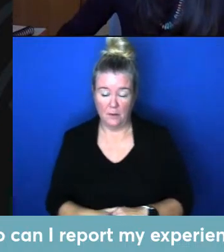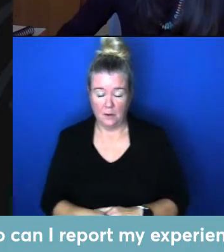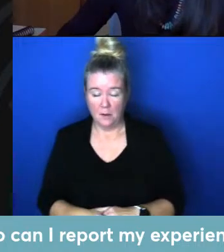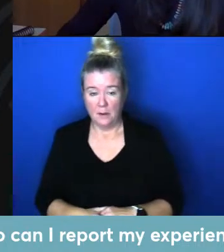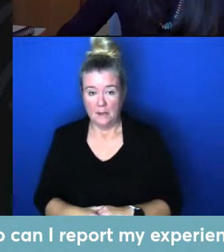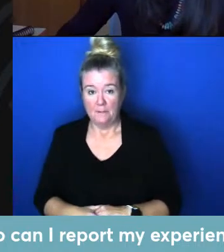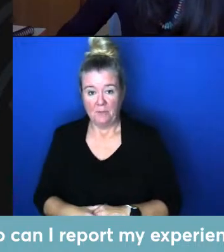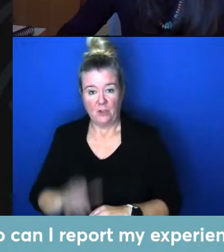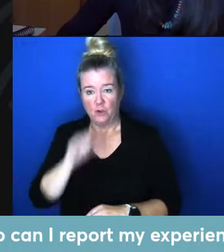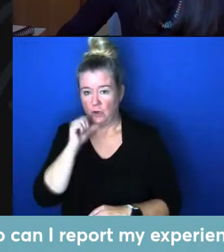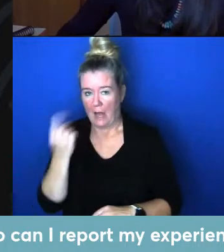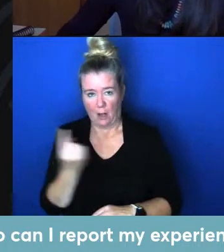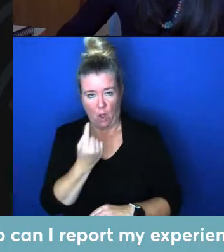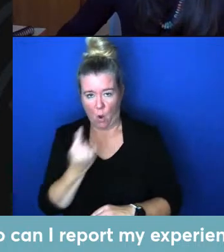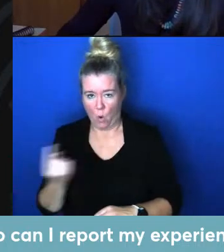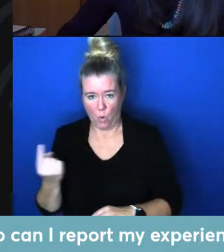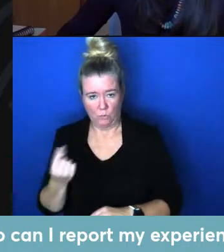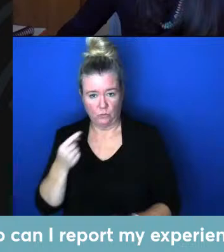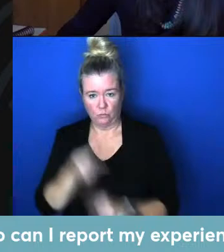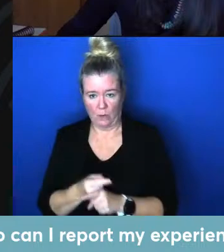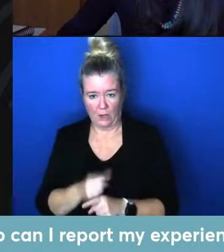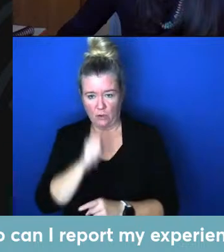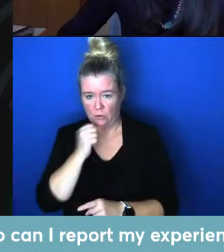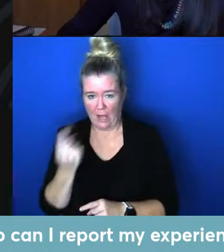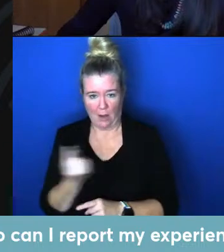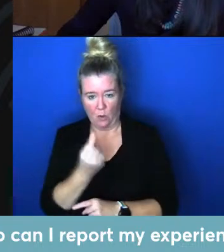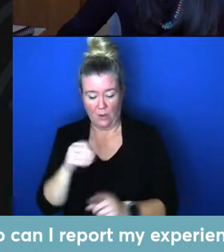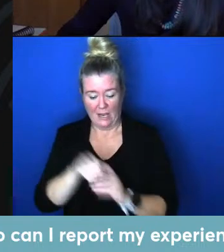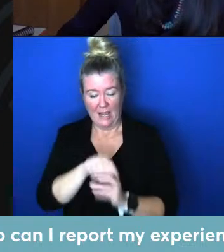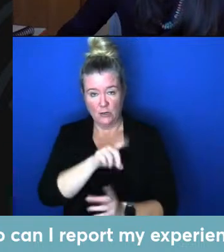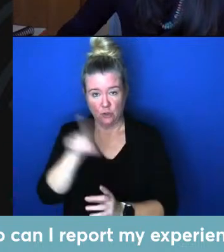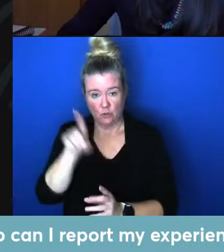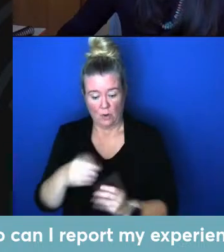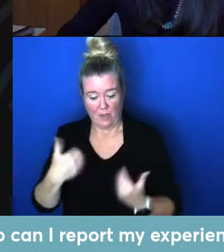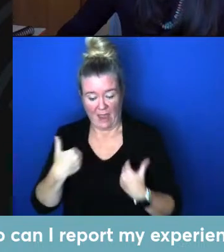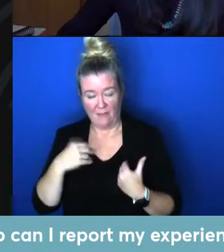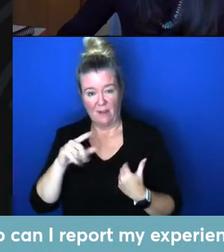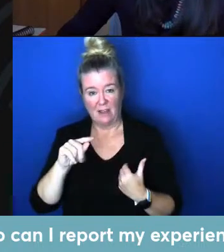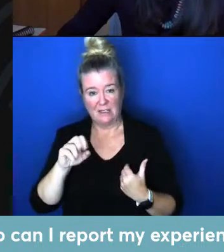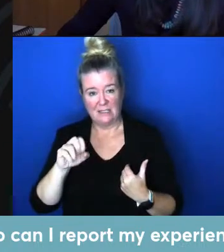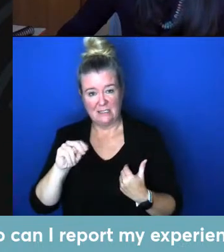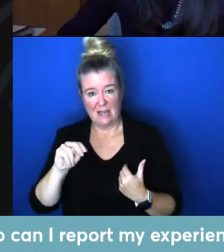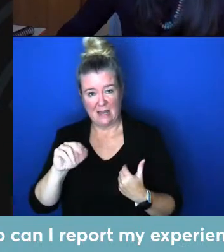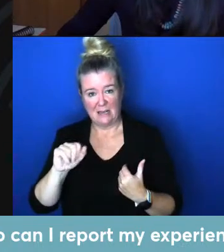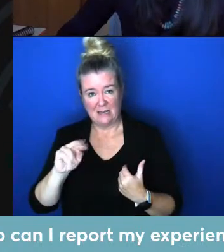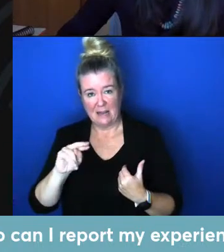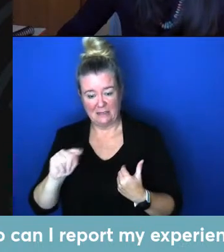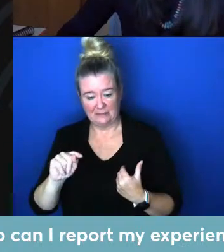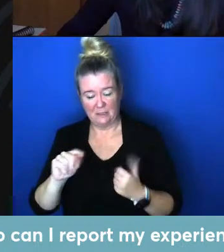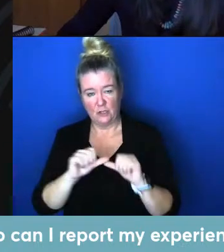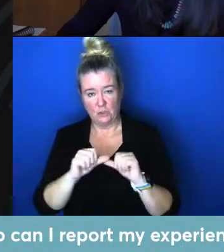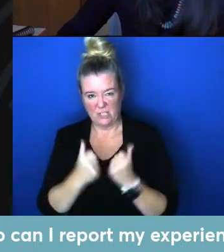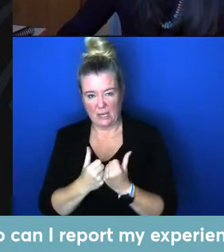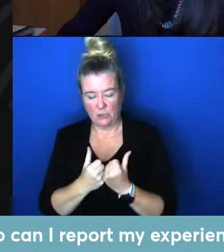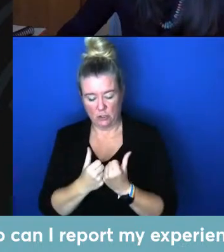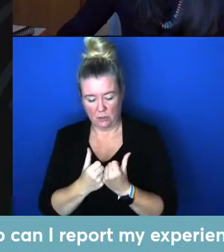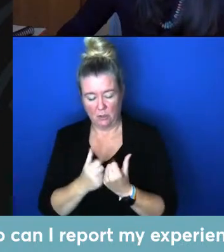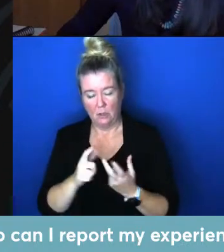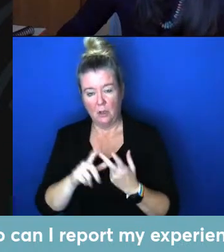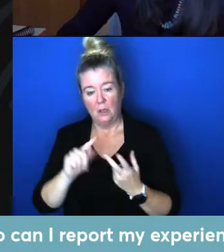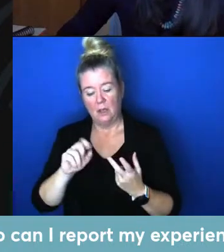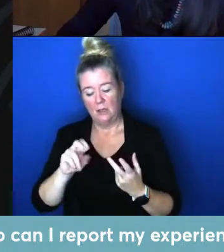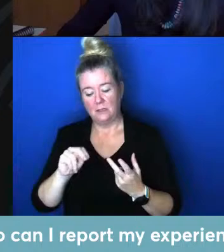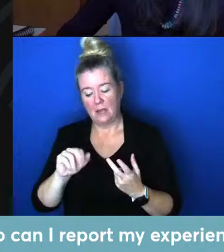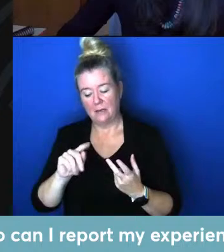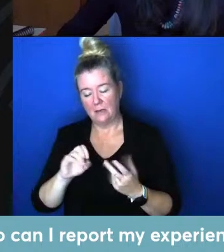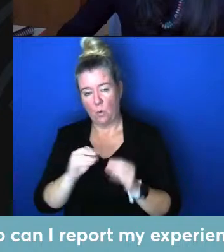And you're not alone. Amen. Know that in Detroit, there is a tenant association and they're tenant organizers,